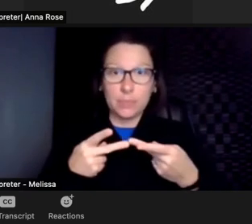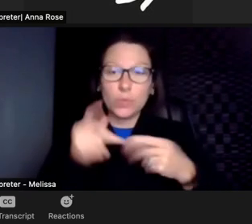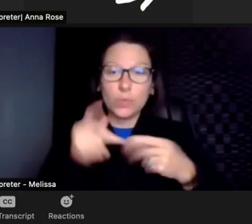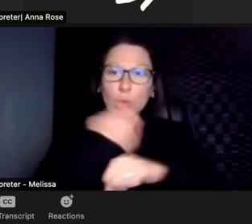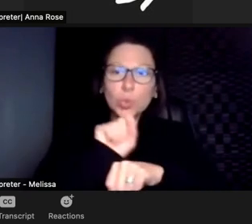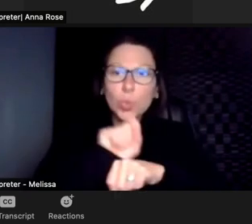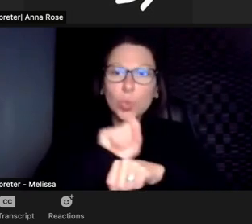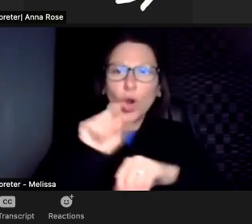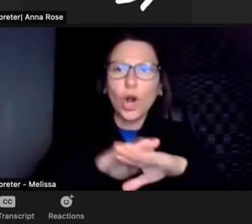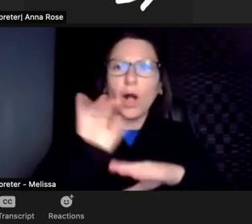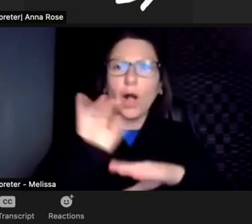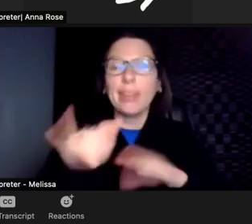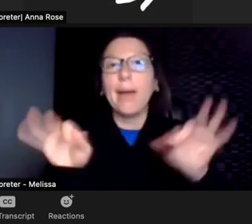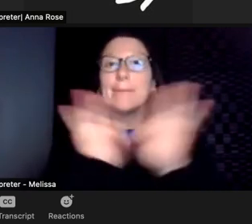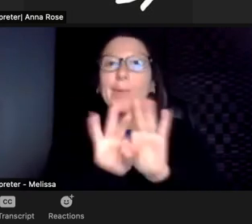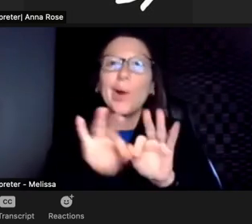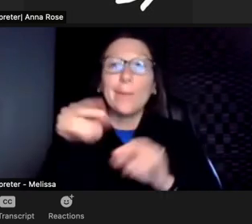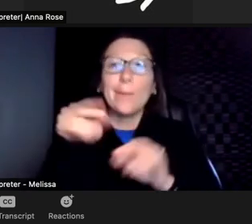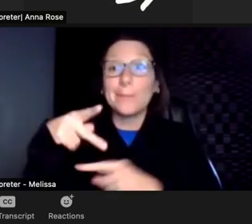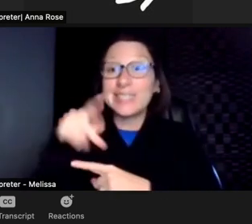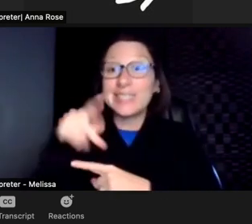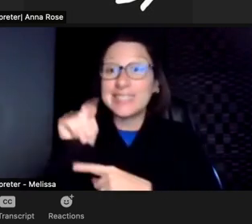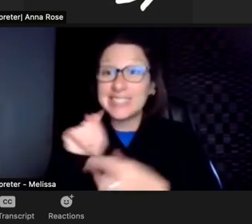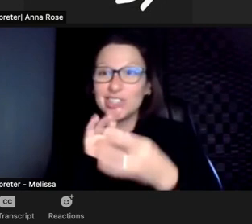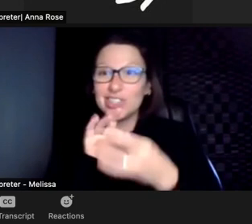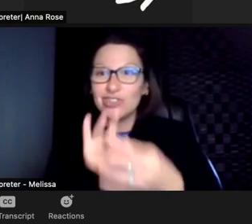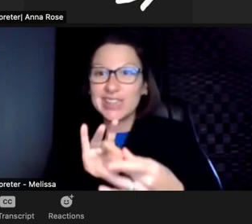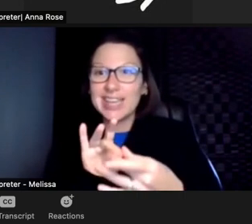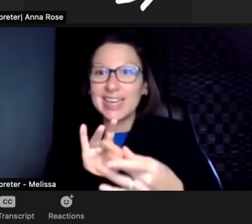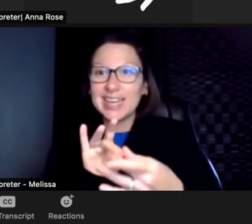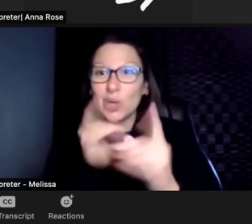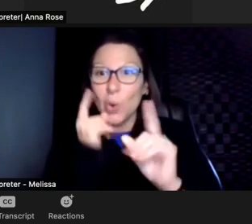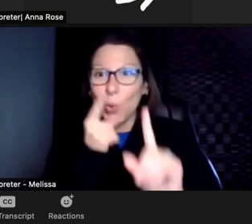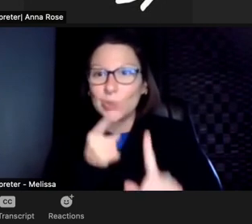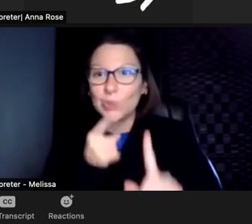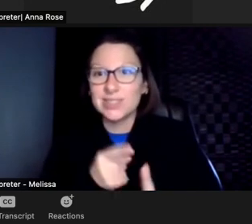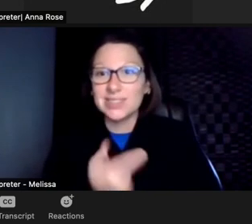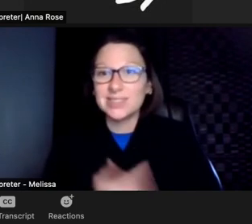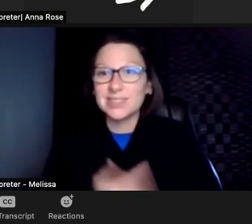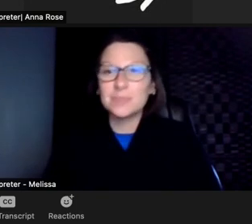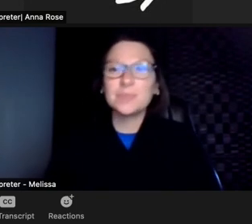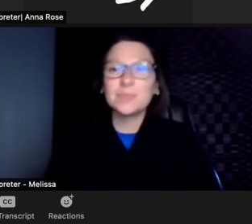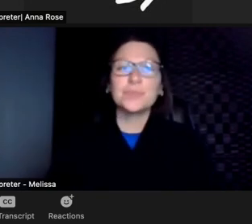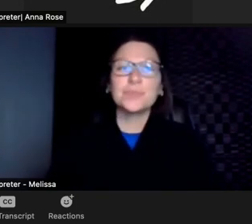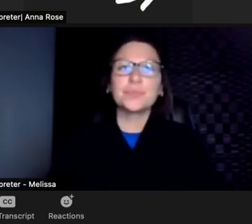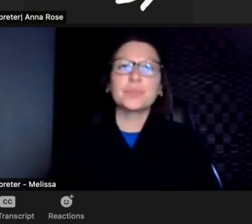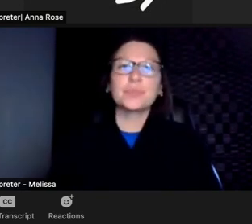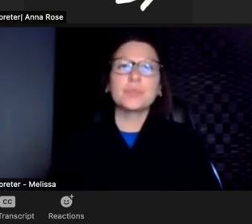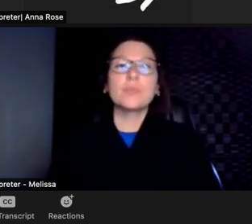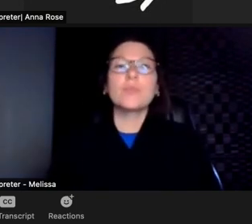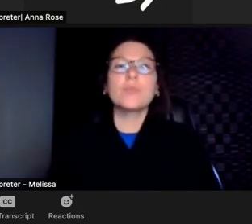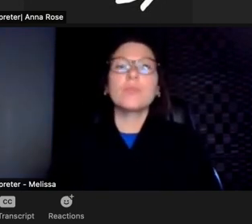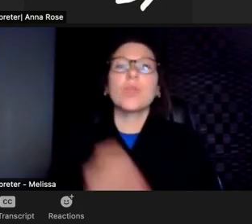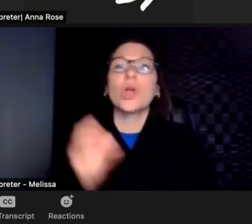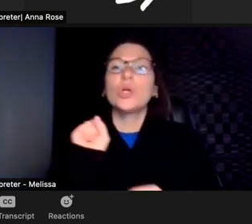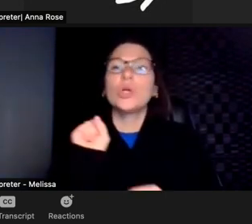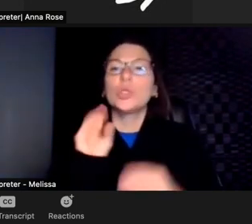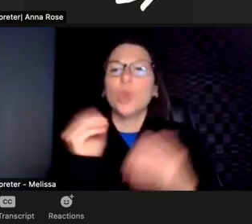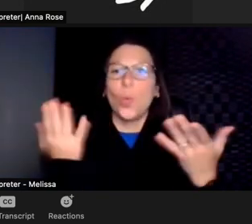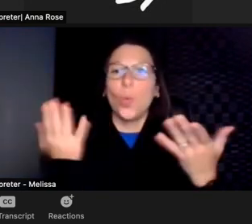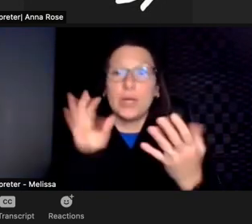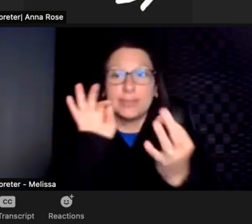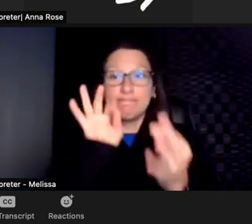important, PT related goals. So what is the optimal position?